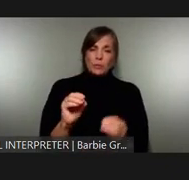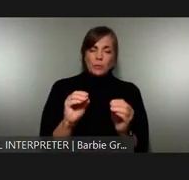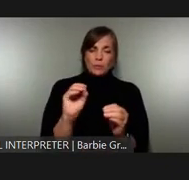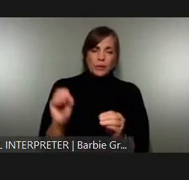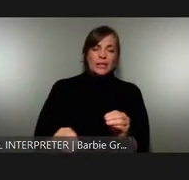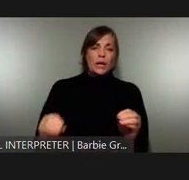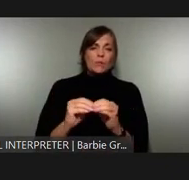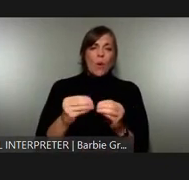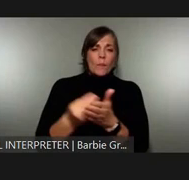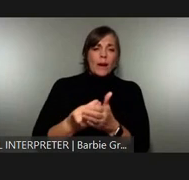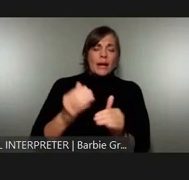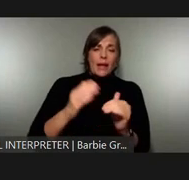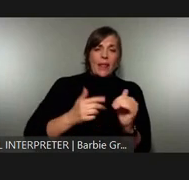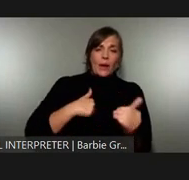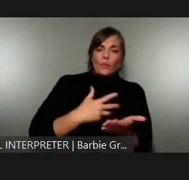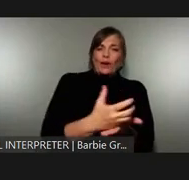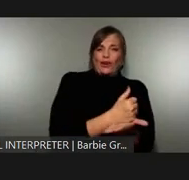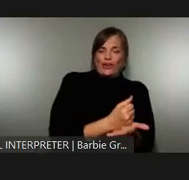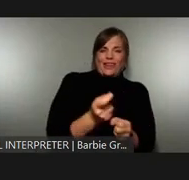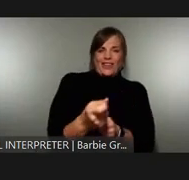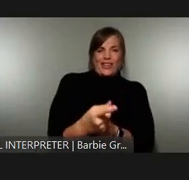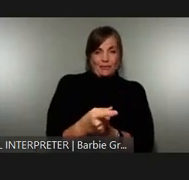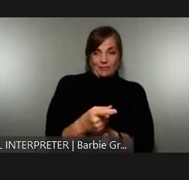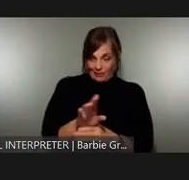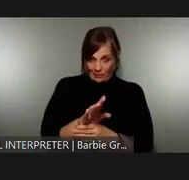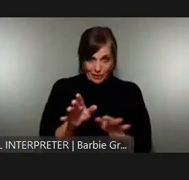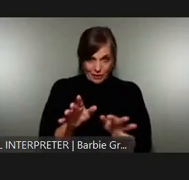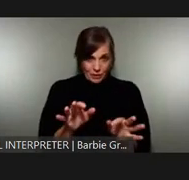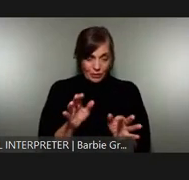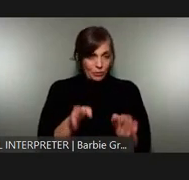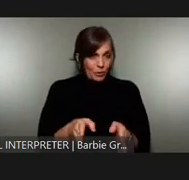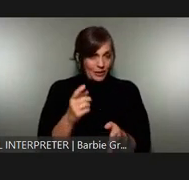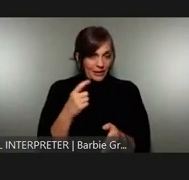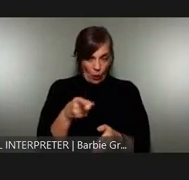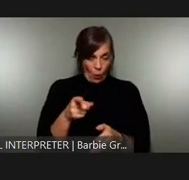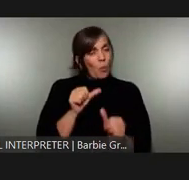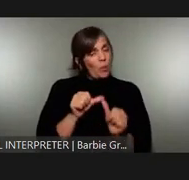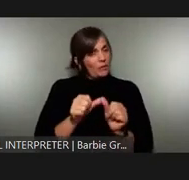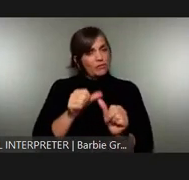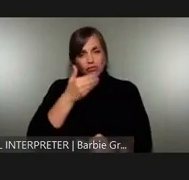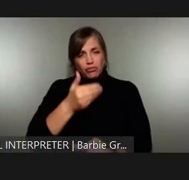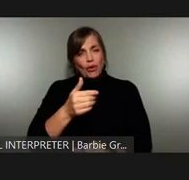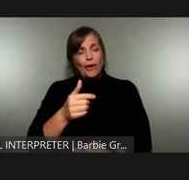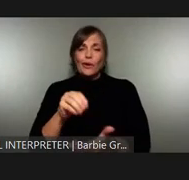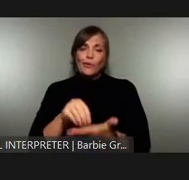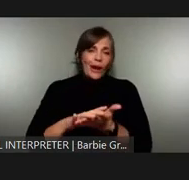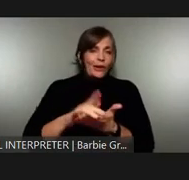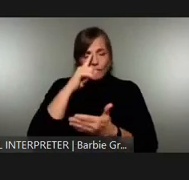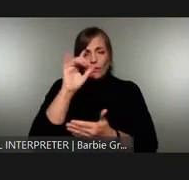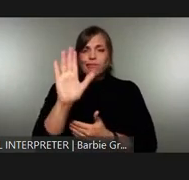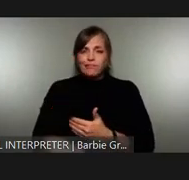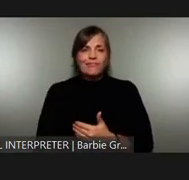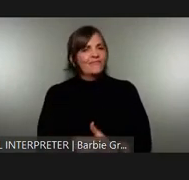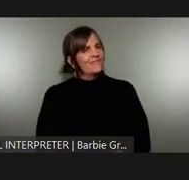It doesn't take a business person to figure out not exactly a recipe for sustainability, longevity, or whatever the phrase is you